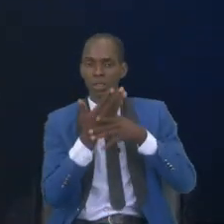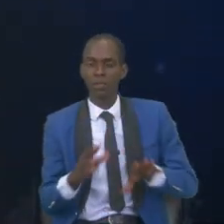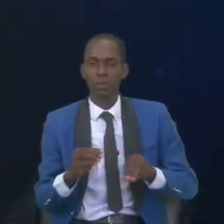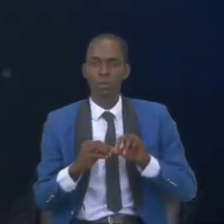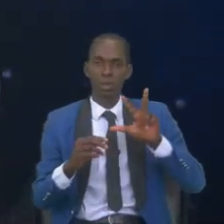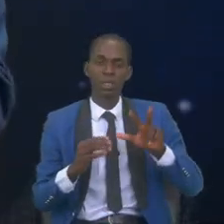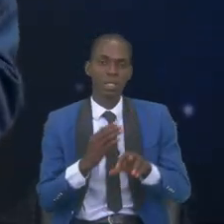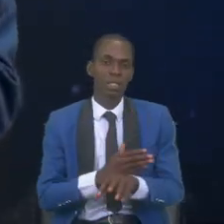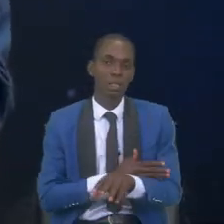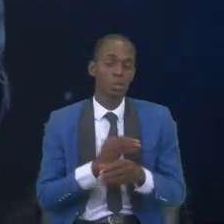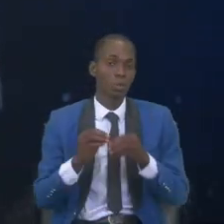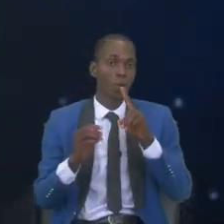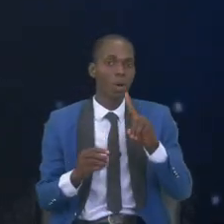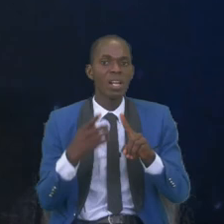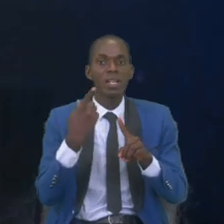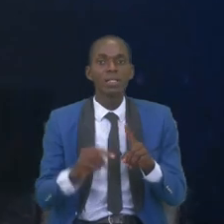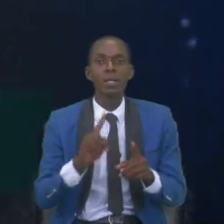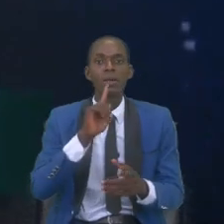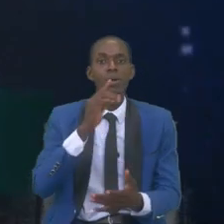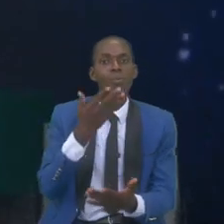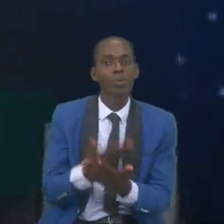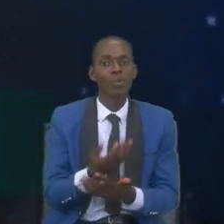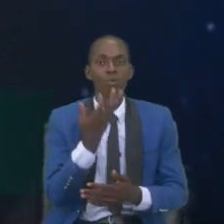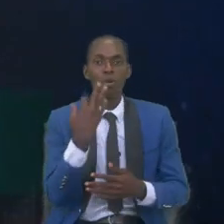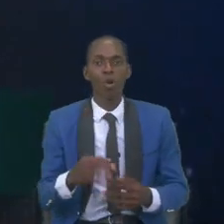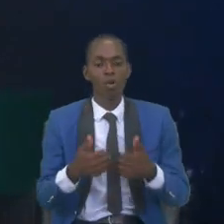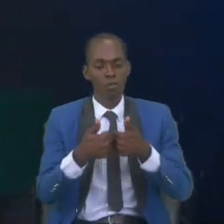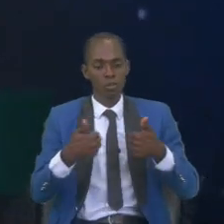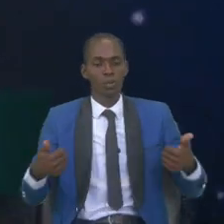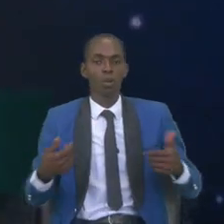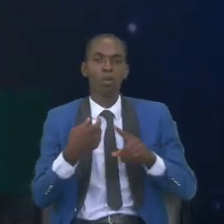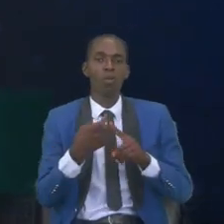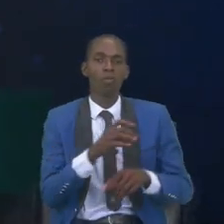of separation from Christ and his church. The